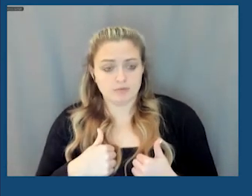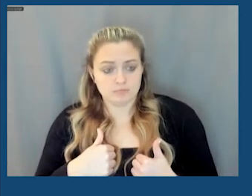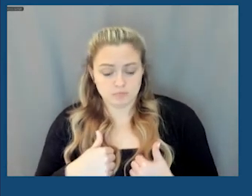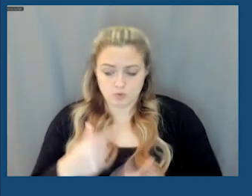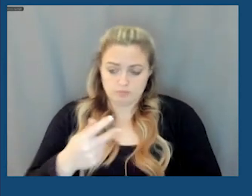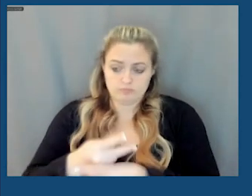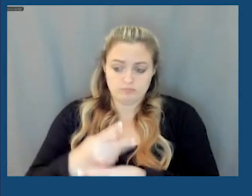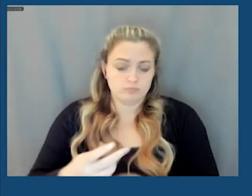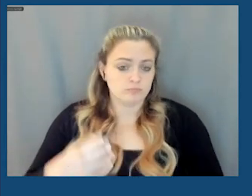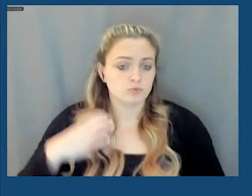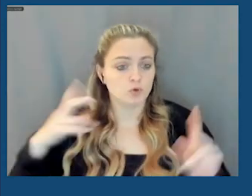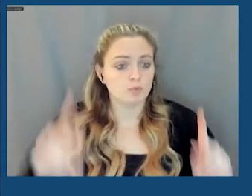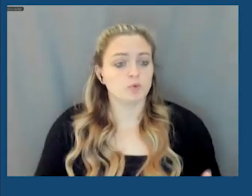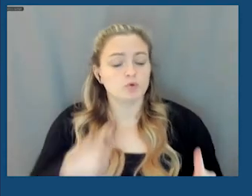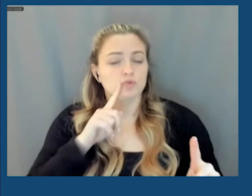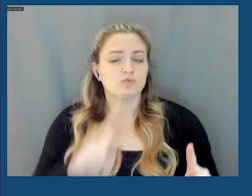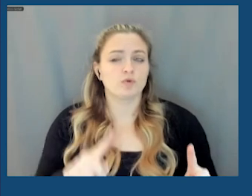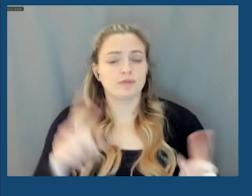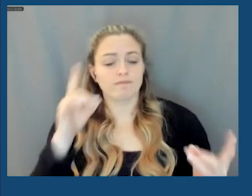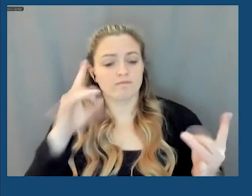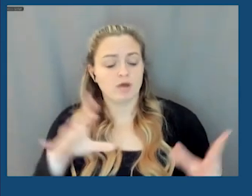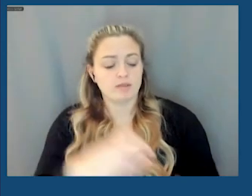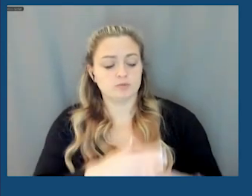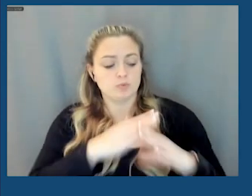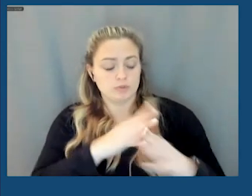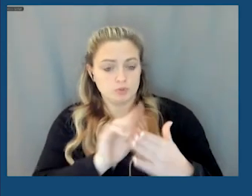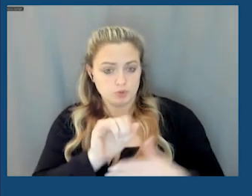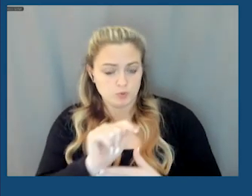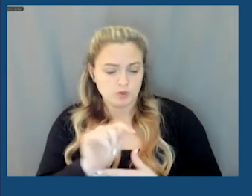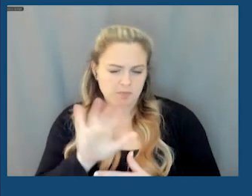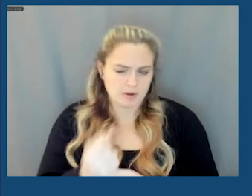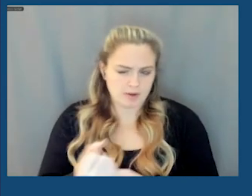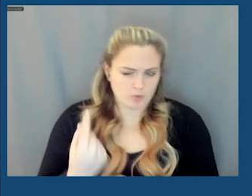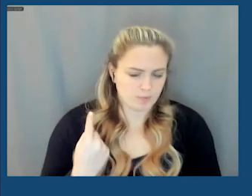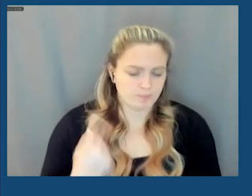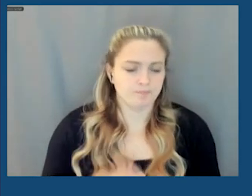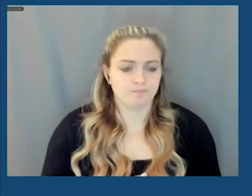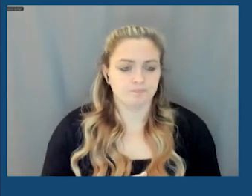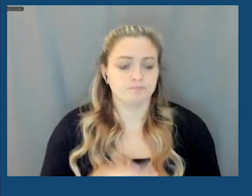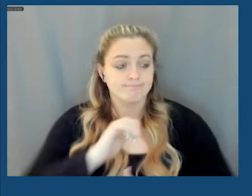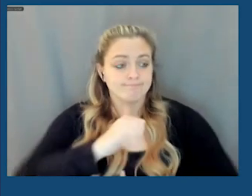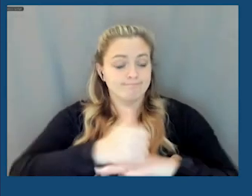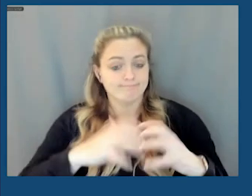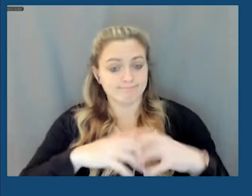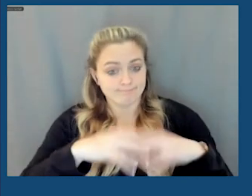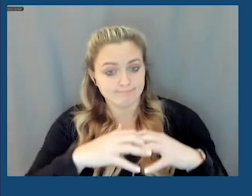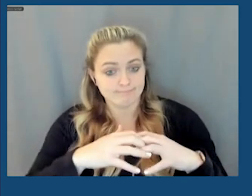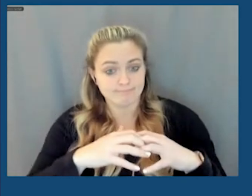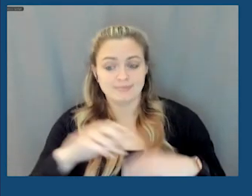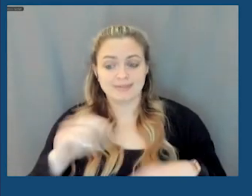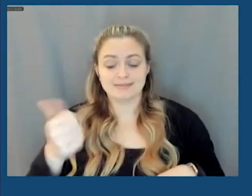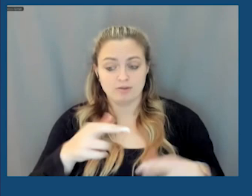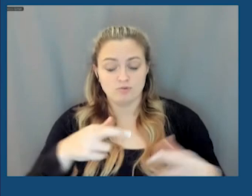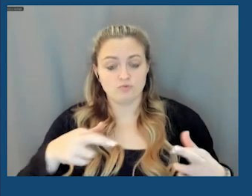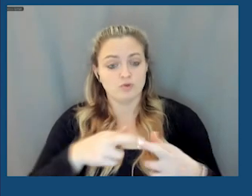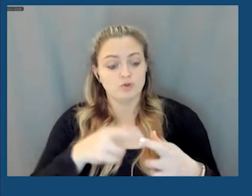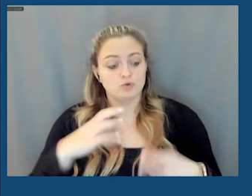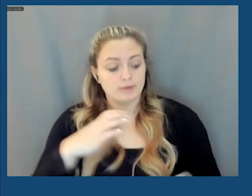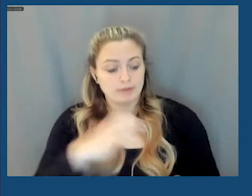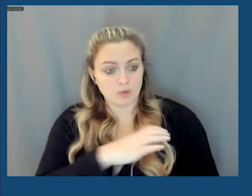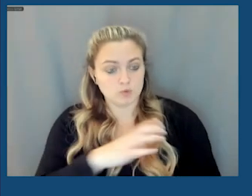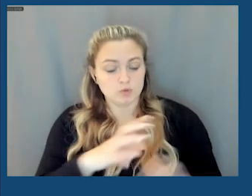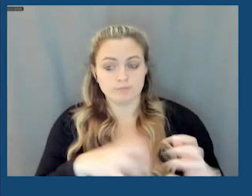Bias Prevention Unit a little over a year ago. Since its formation, the unit has rolled out 10 regional councils, launched